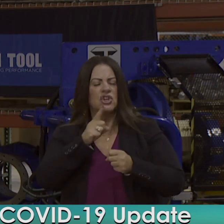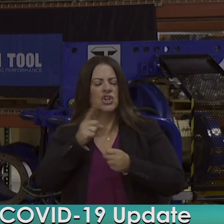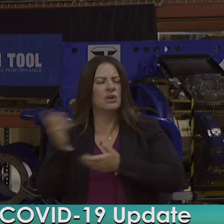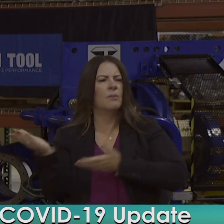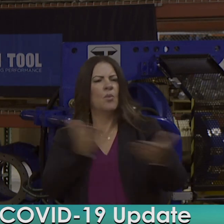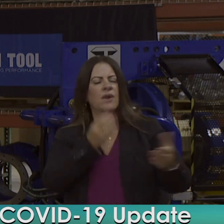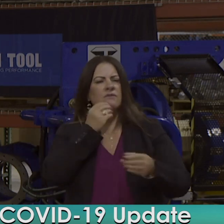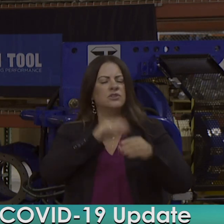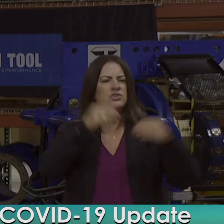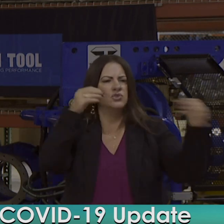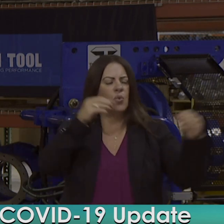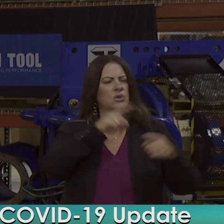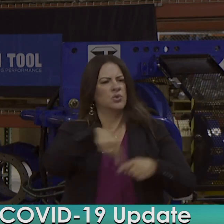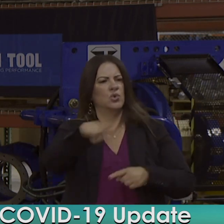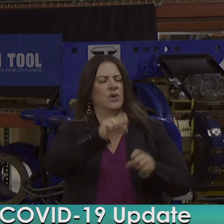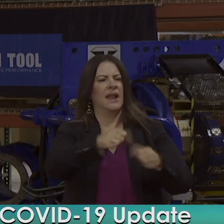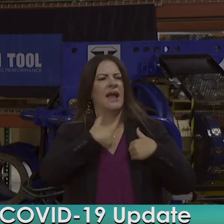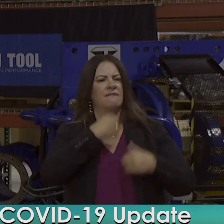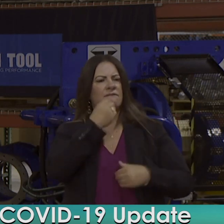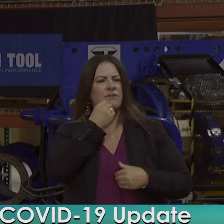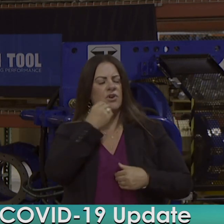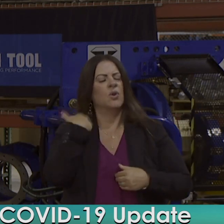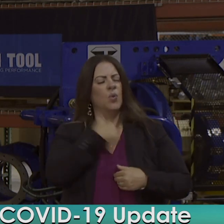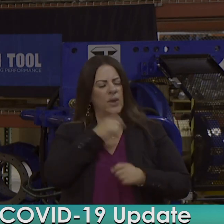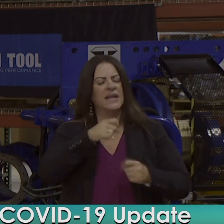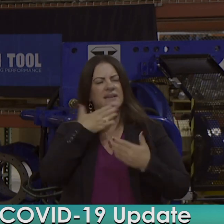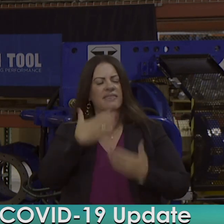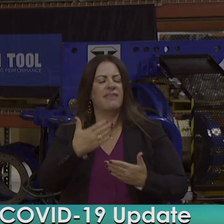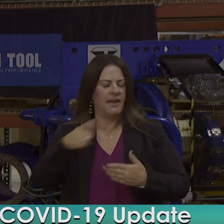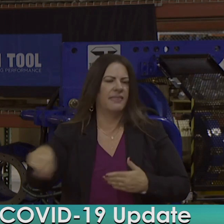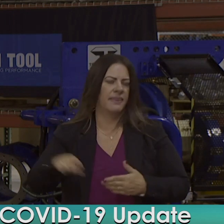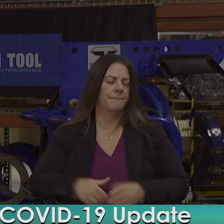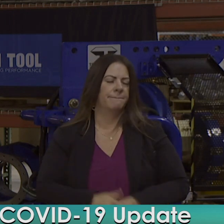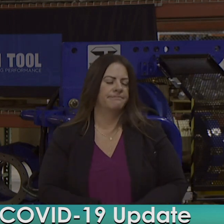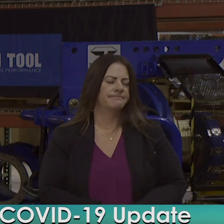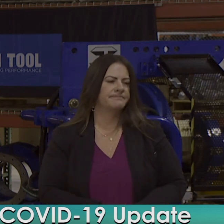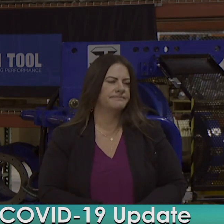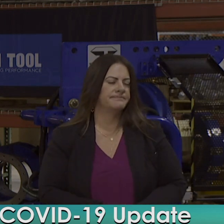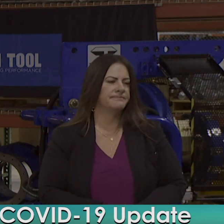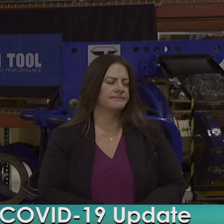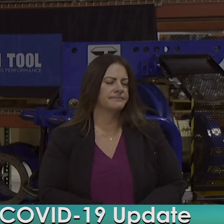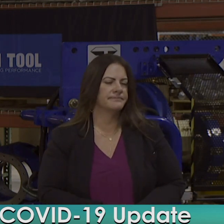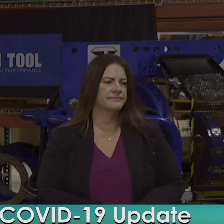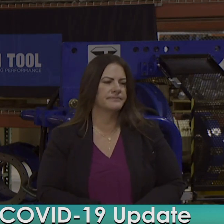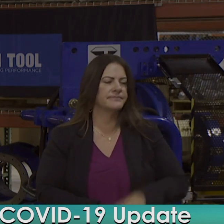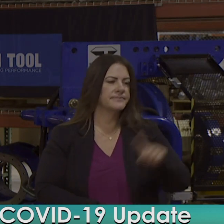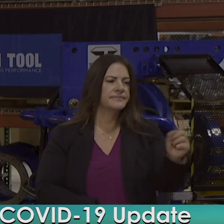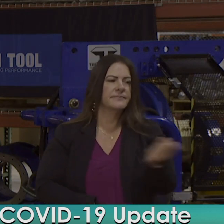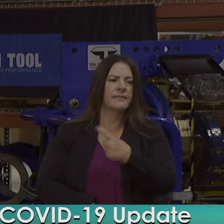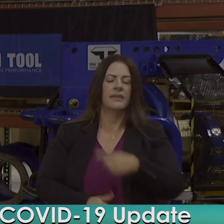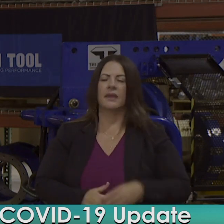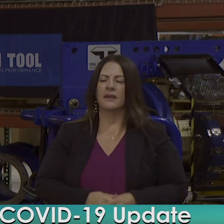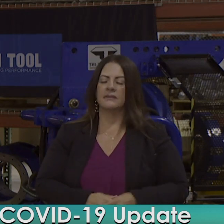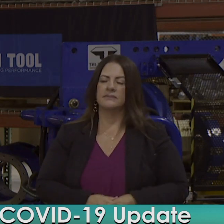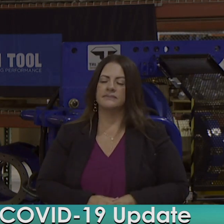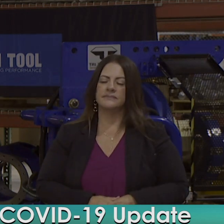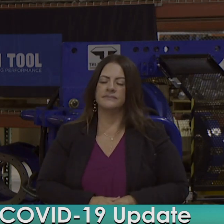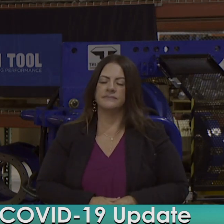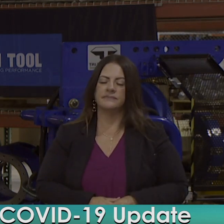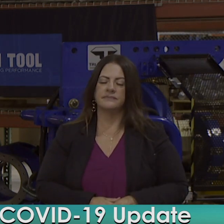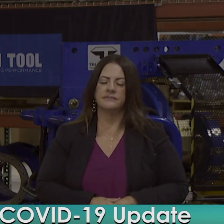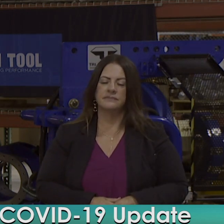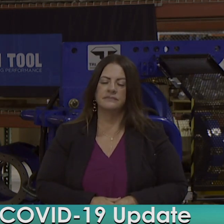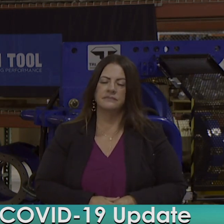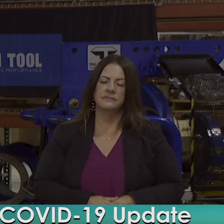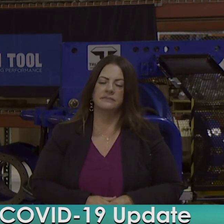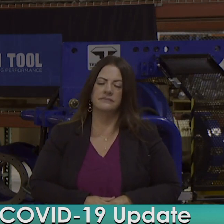to be said much more often than it's been said. And final question from Doug Sovereign of KCBS. As you